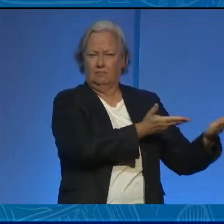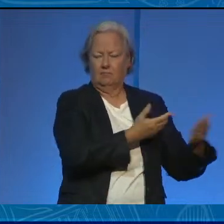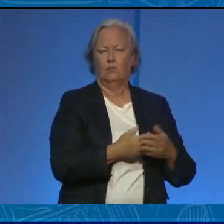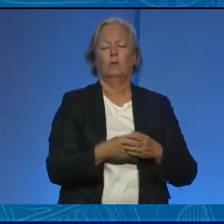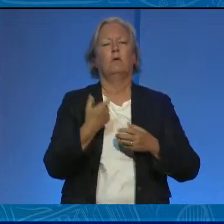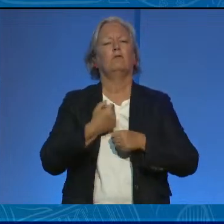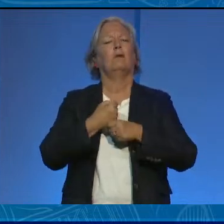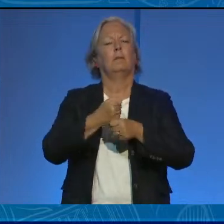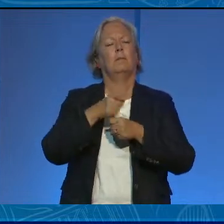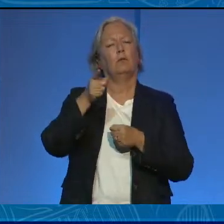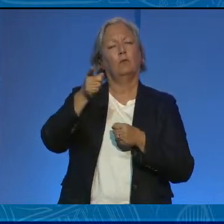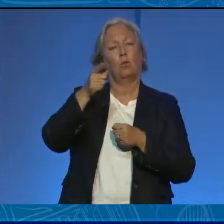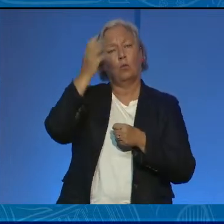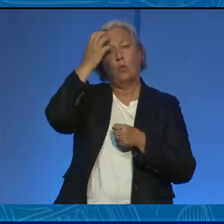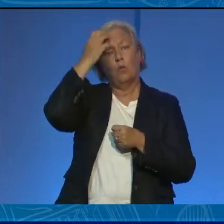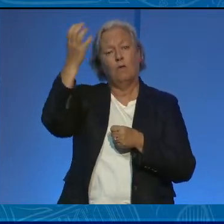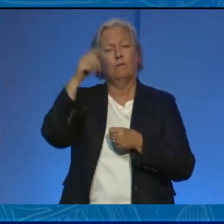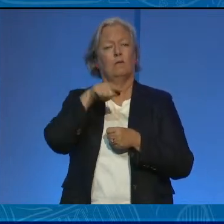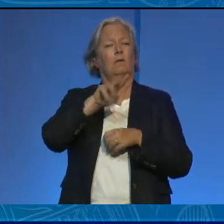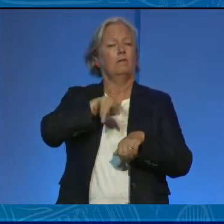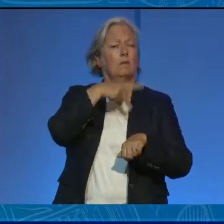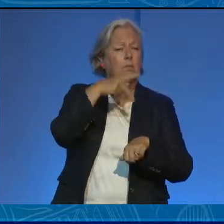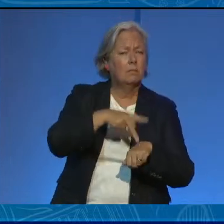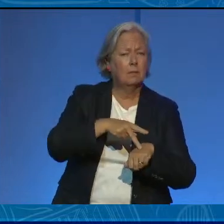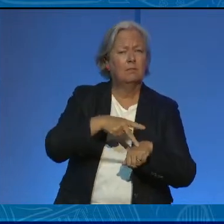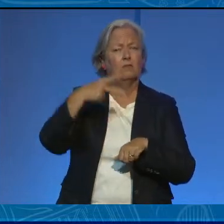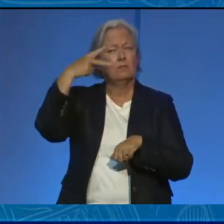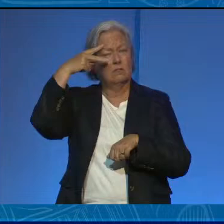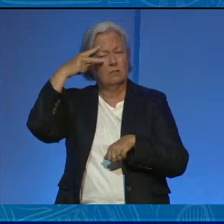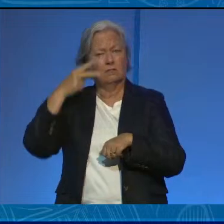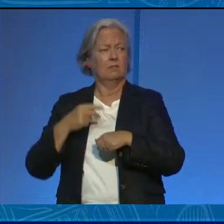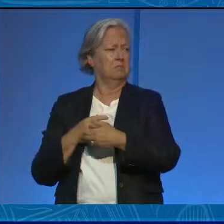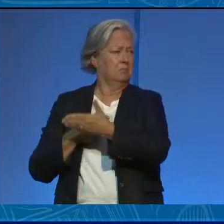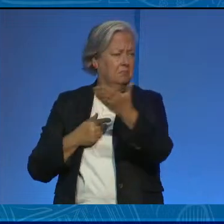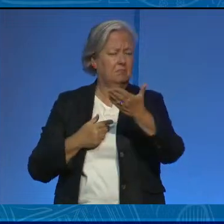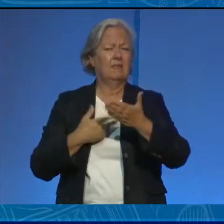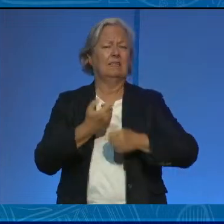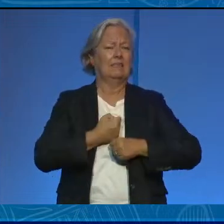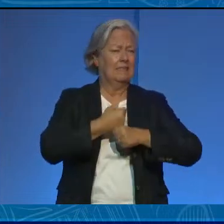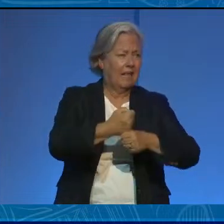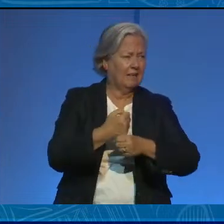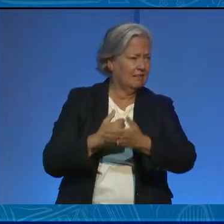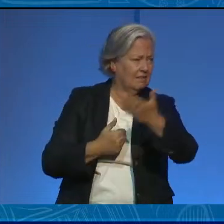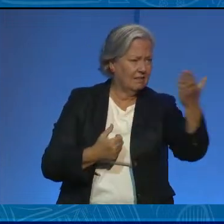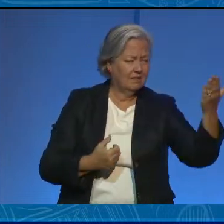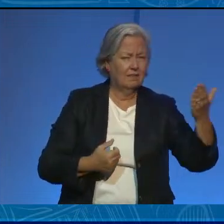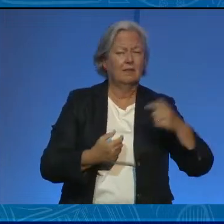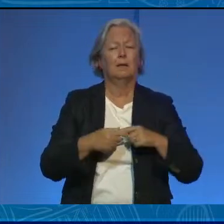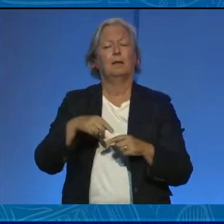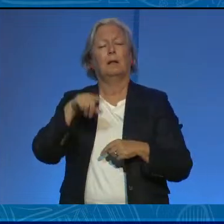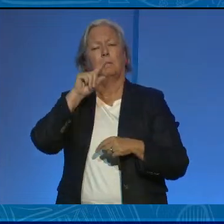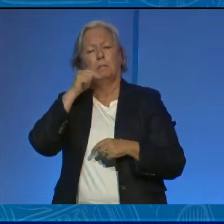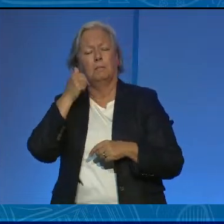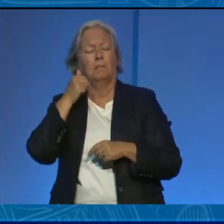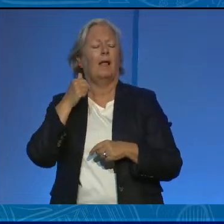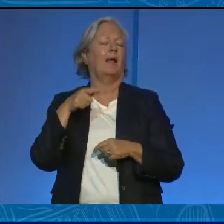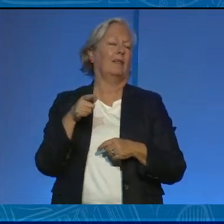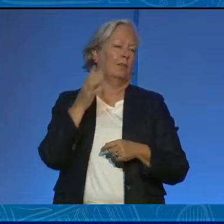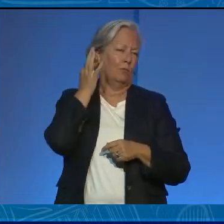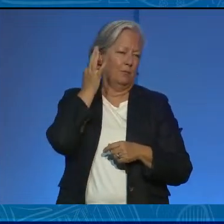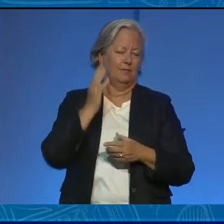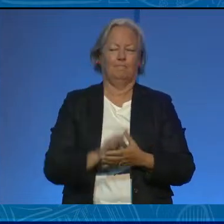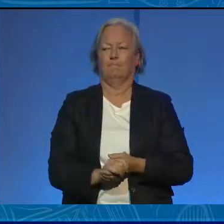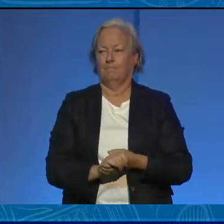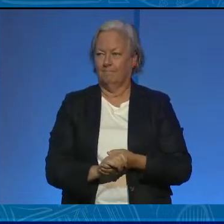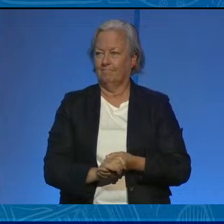representatives of the Government of the Philippines, Excellencies, distinguished delegates, ladies and gentlemen. Good